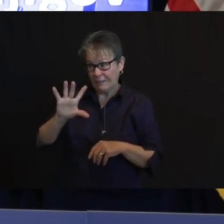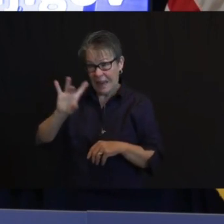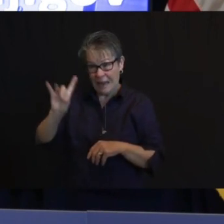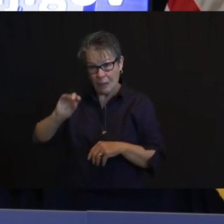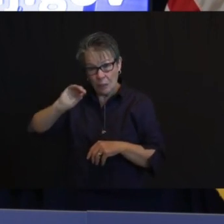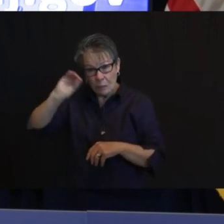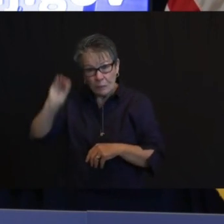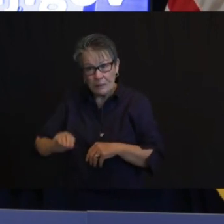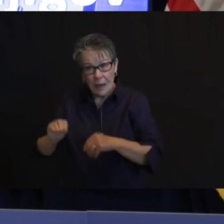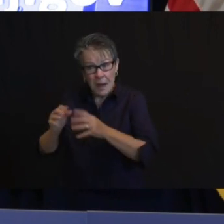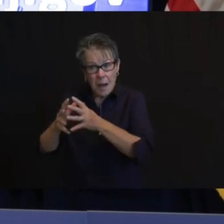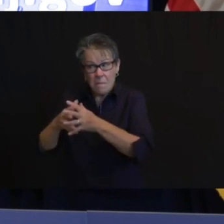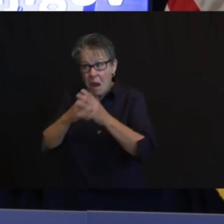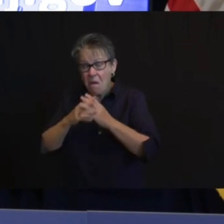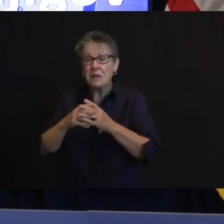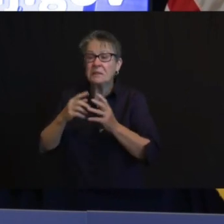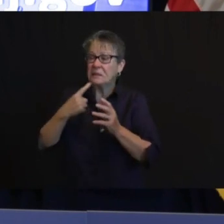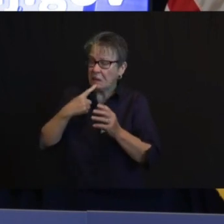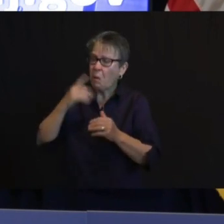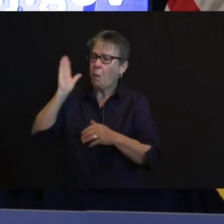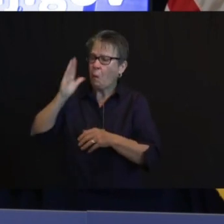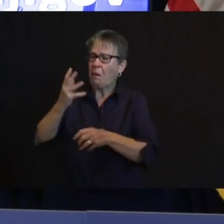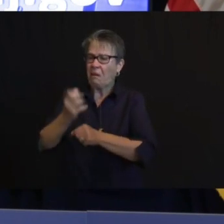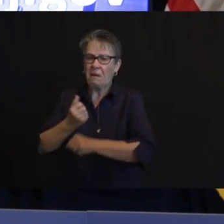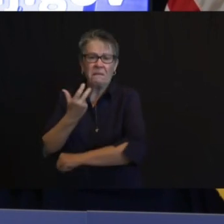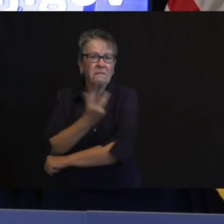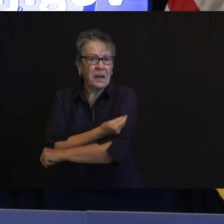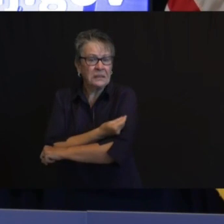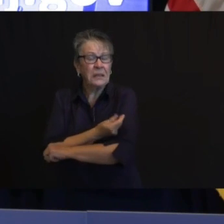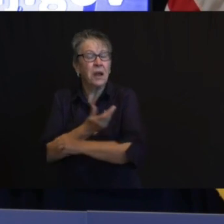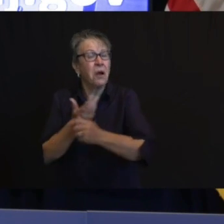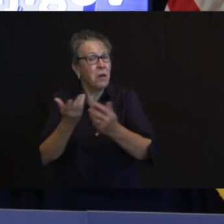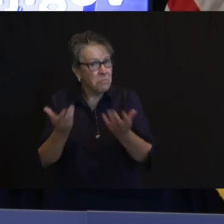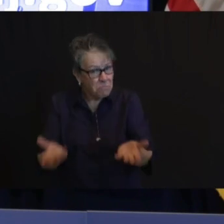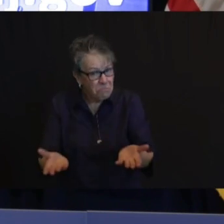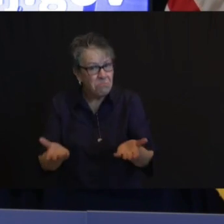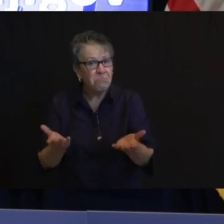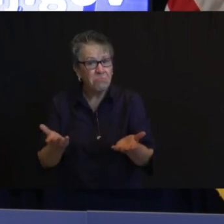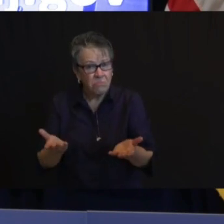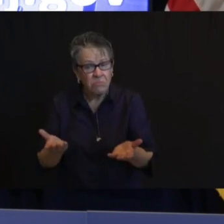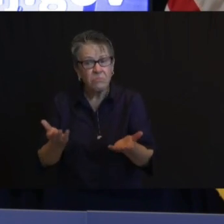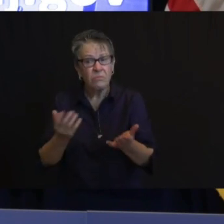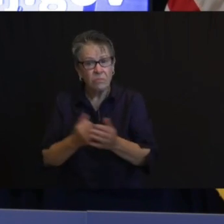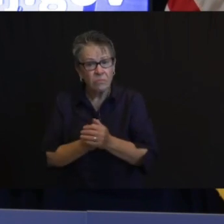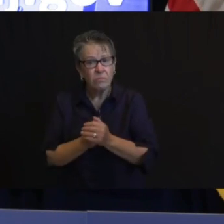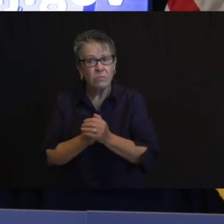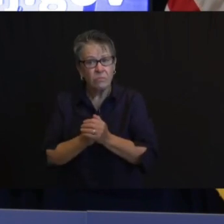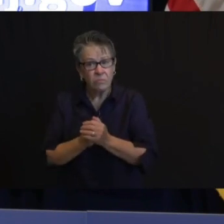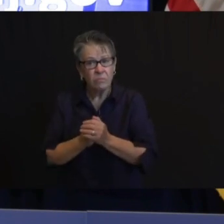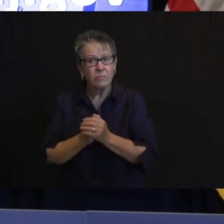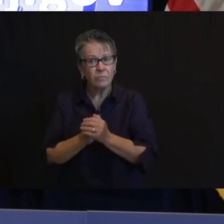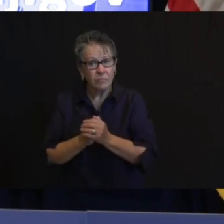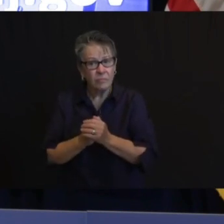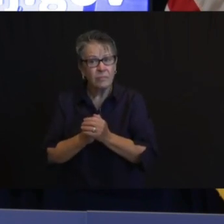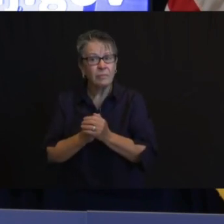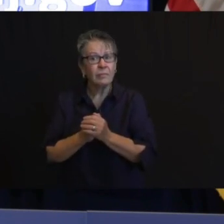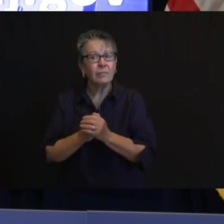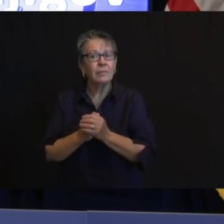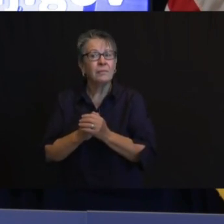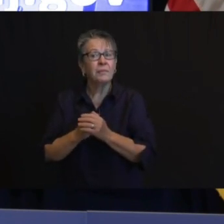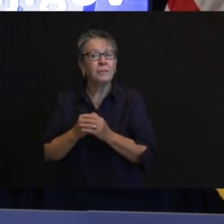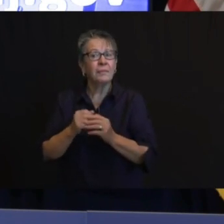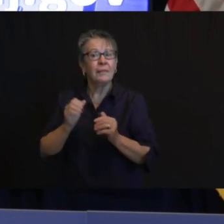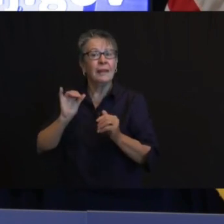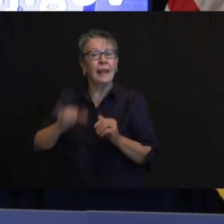get vaccinated if there was an FDA-approved vaccine. That's up from 50% in